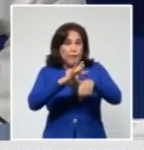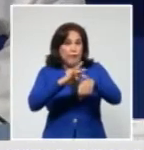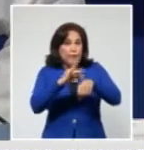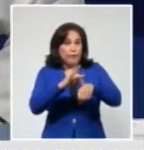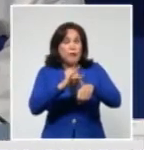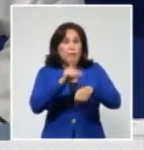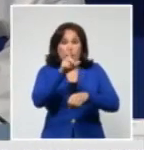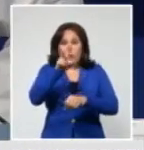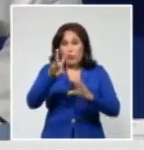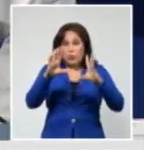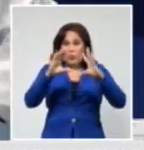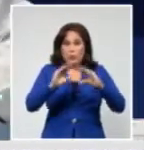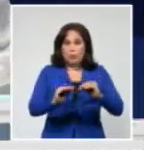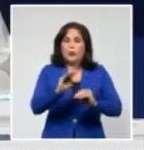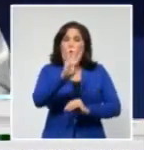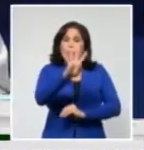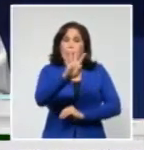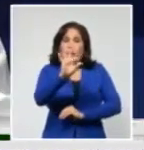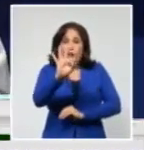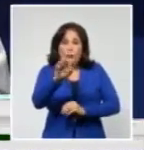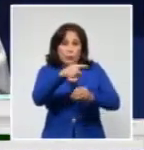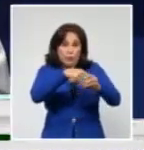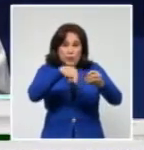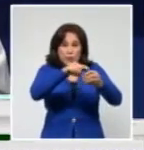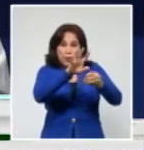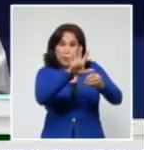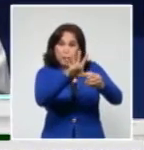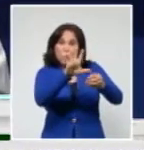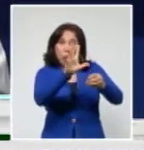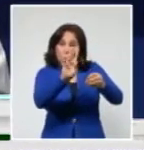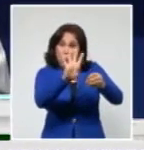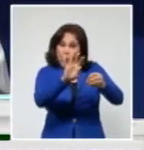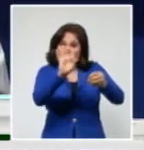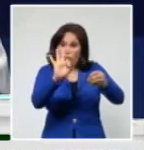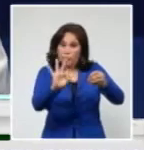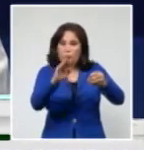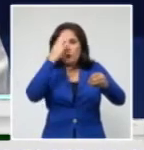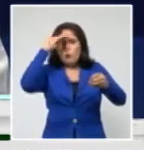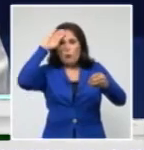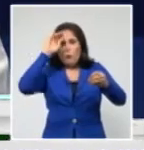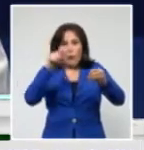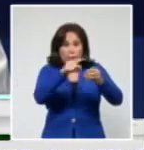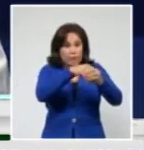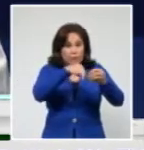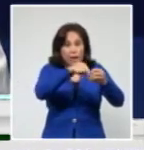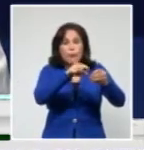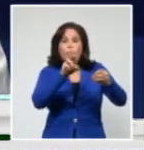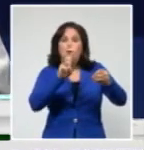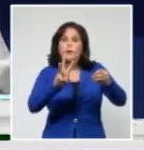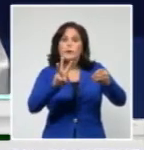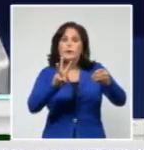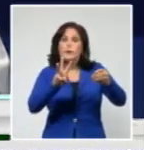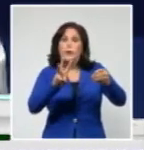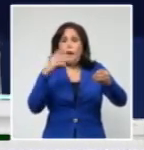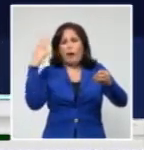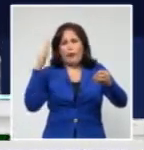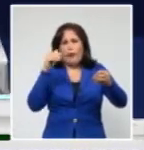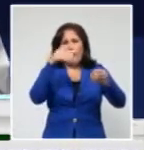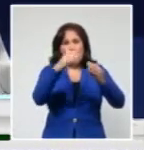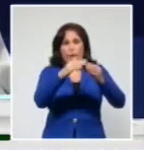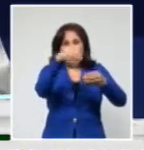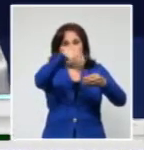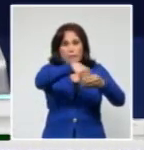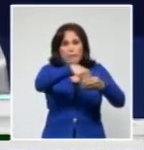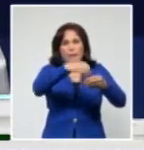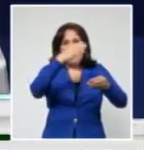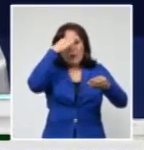yesterday, 48 are Cubans and 3 are foreign residents in the country. I repeat, these 3